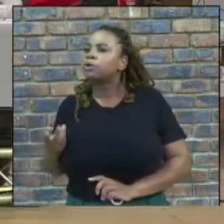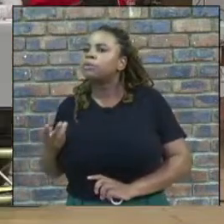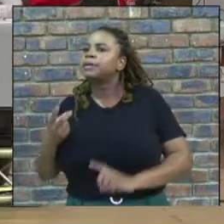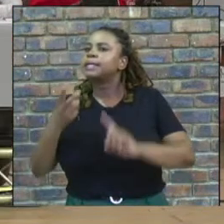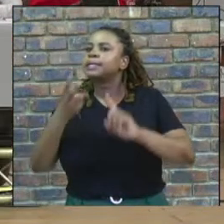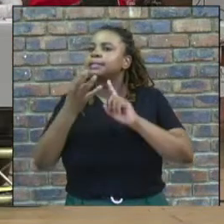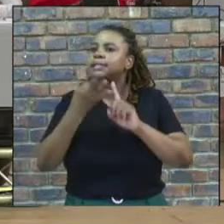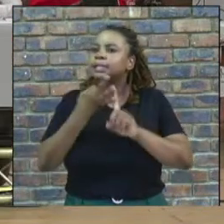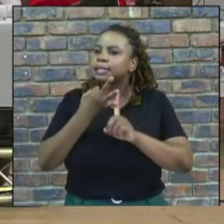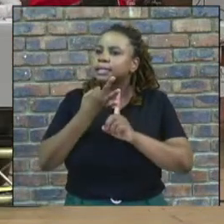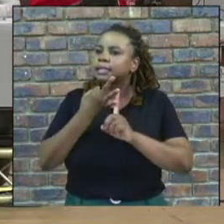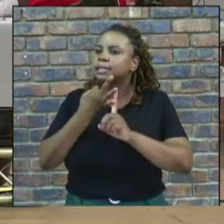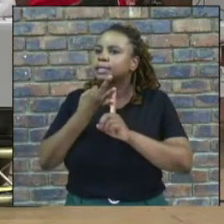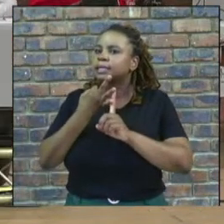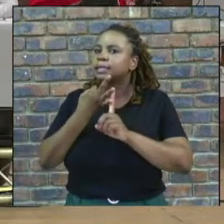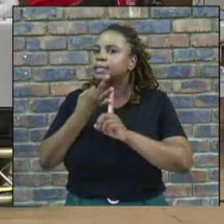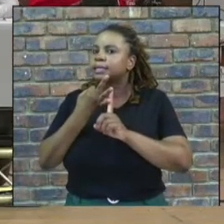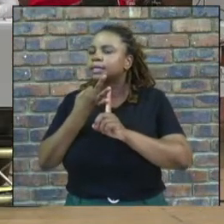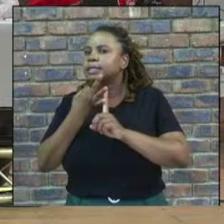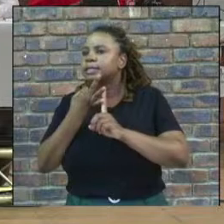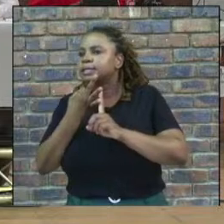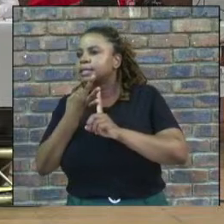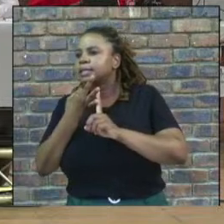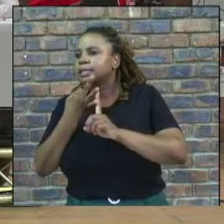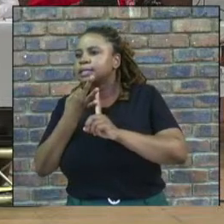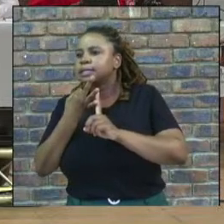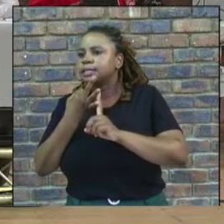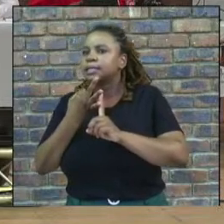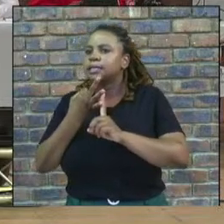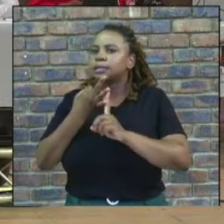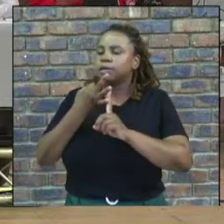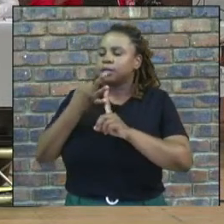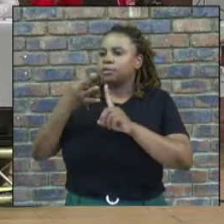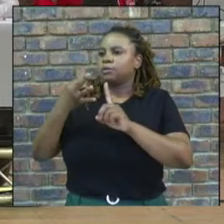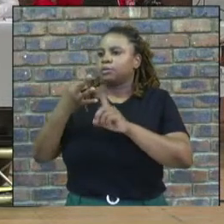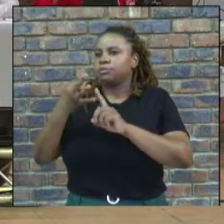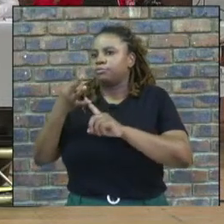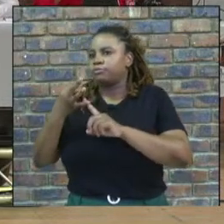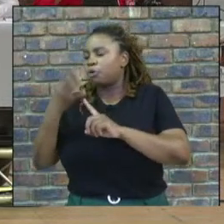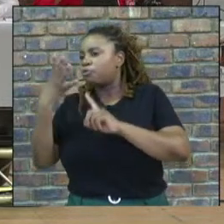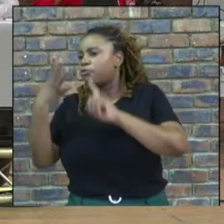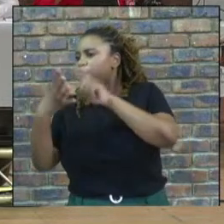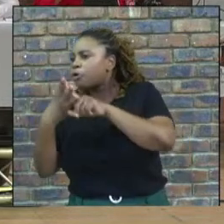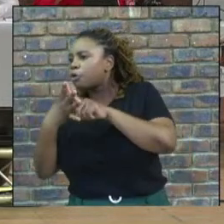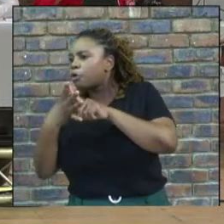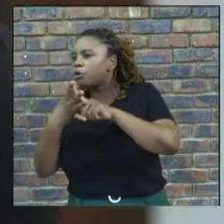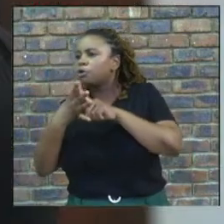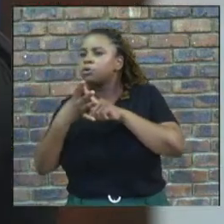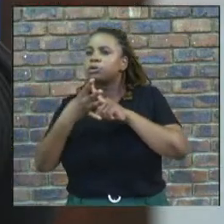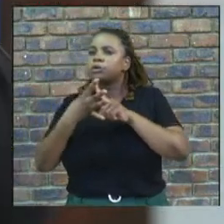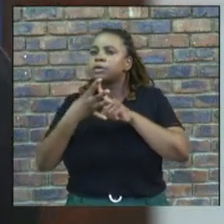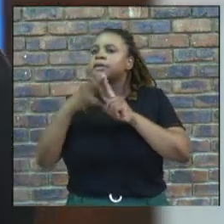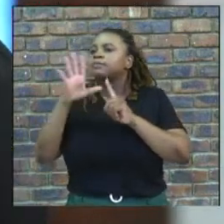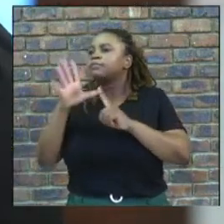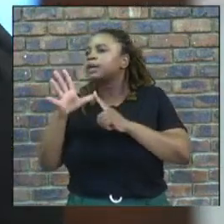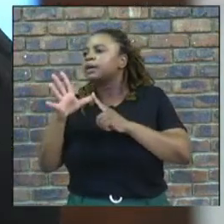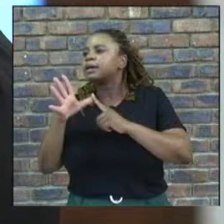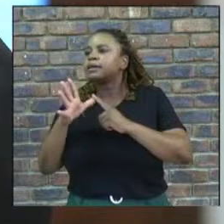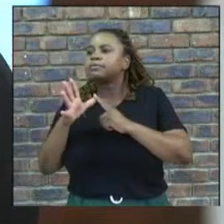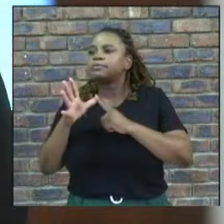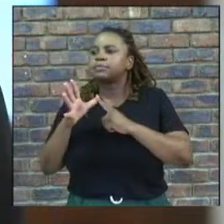number 3, mama le sale balang di number ne. 3 mama, 4,